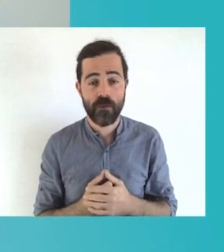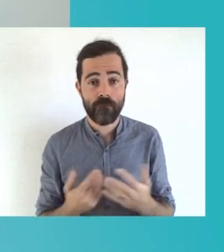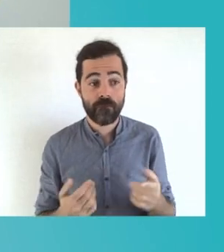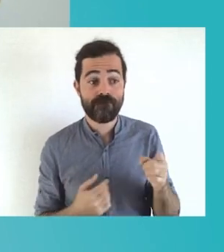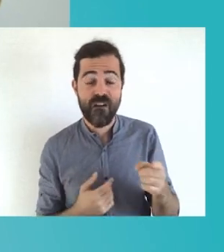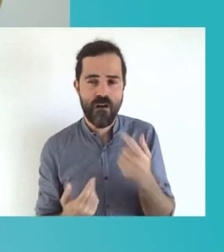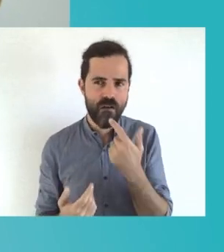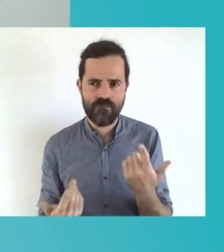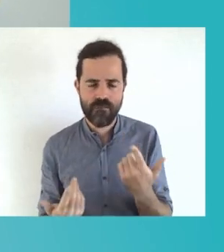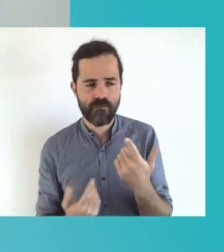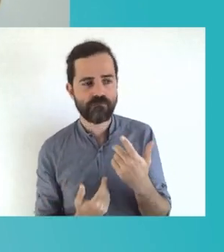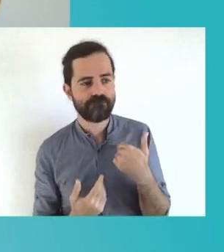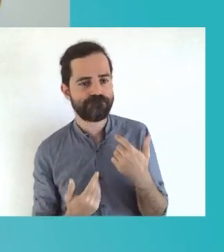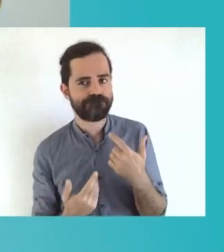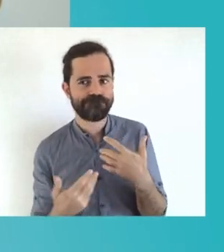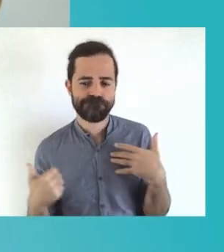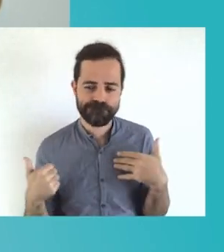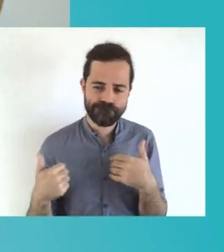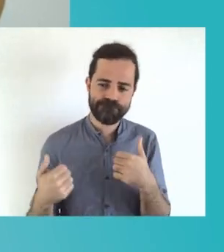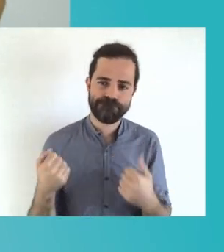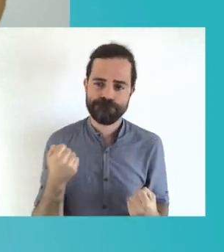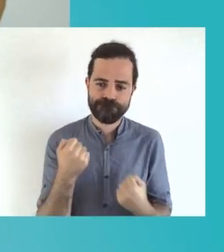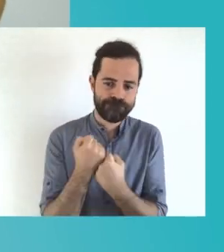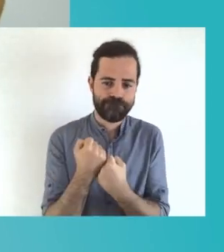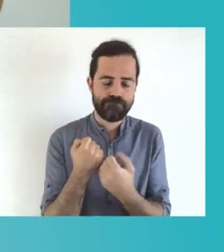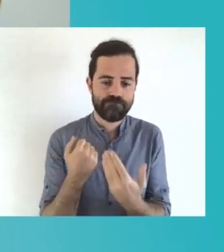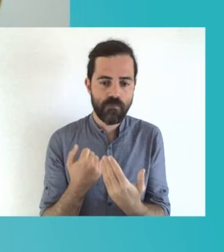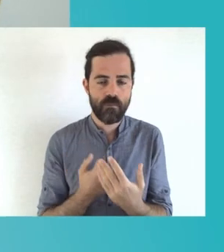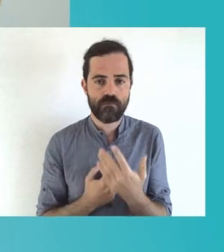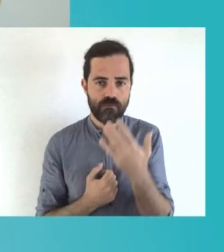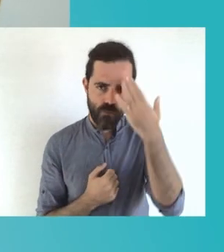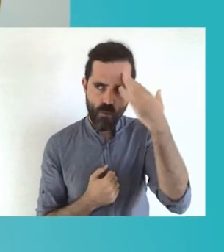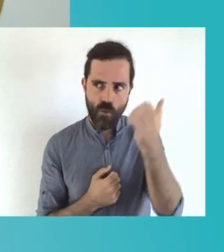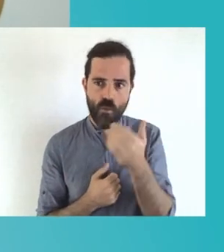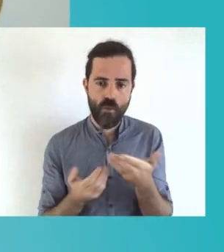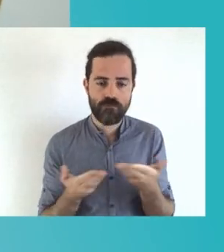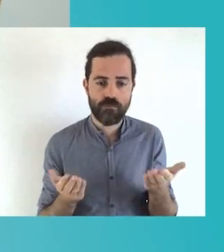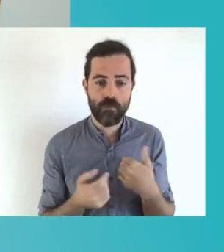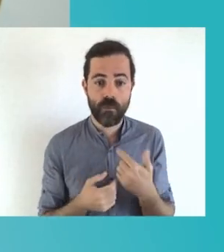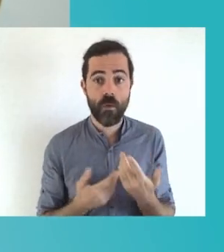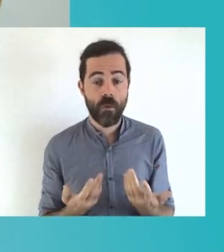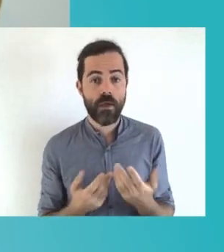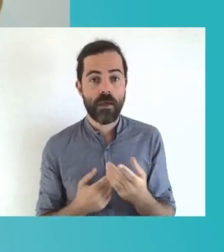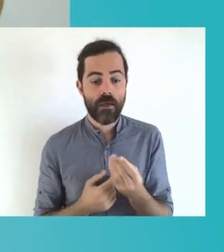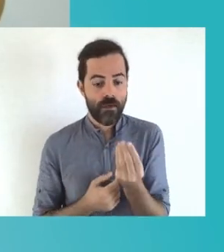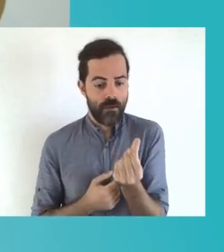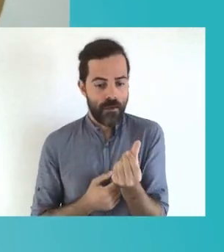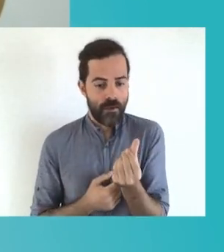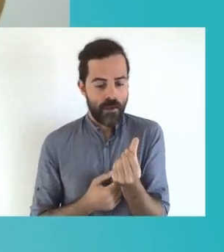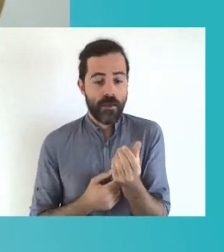Pensium is a sustainable business. We receive the initial fee that covers operational